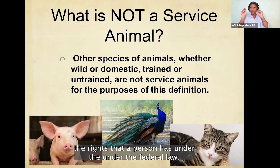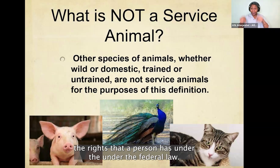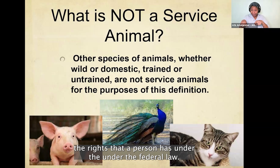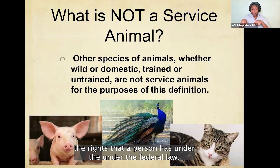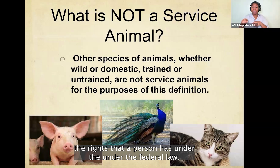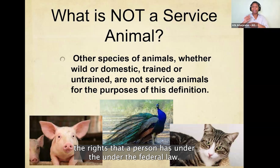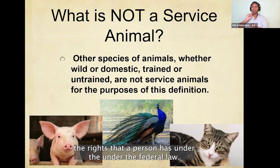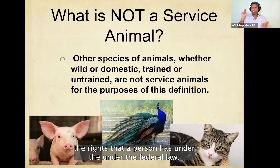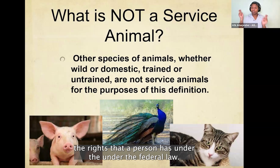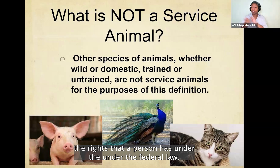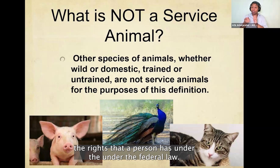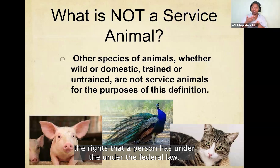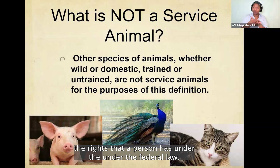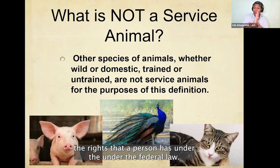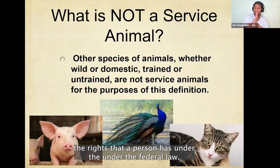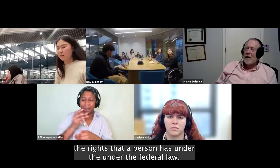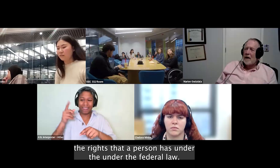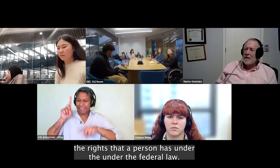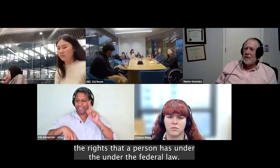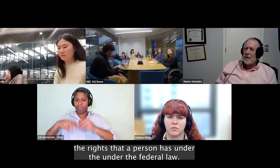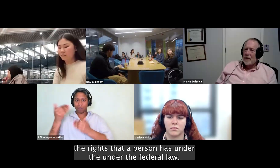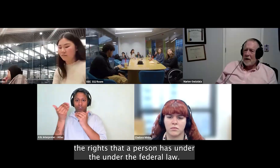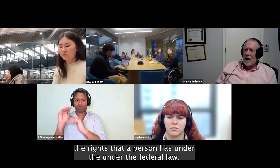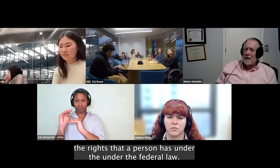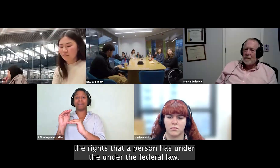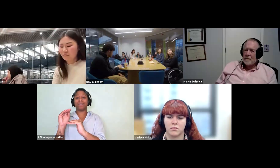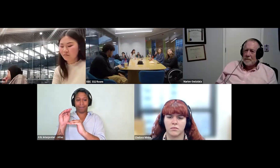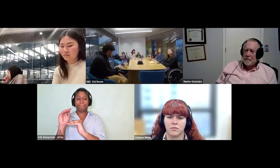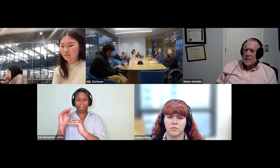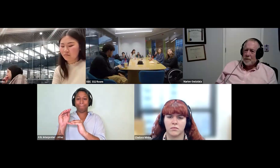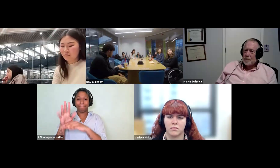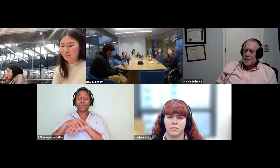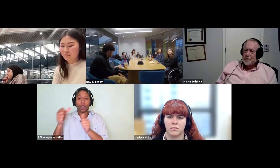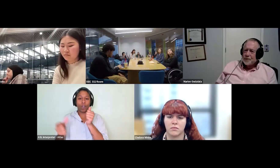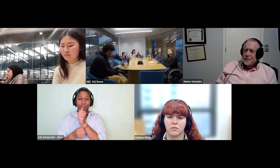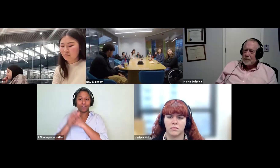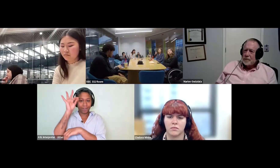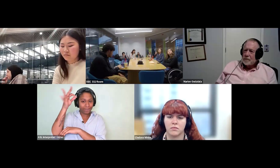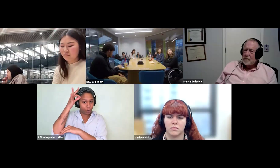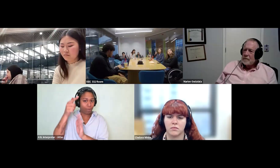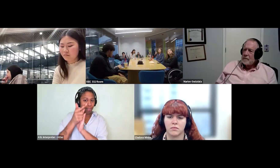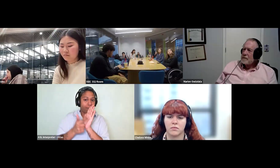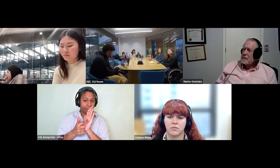rights that a person has under the federal law.